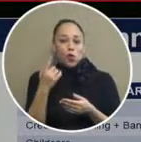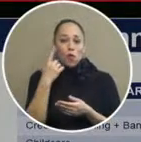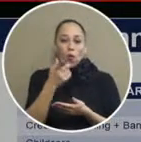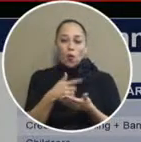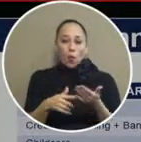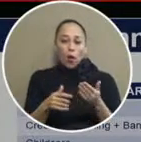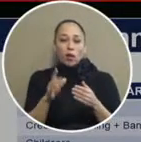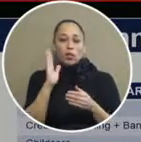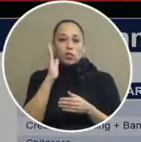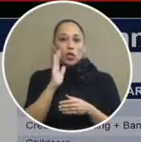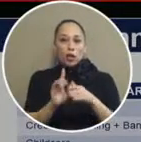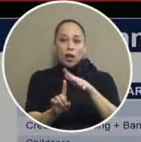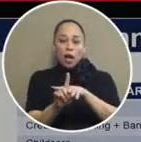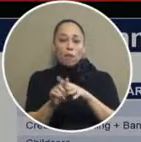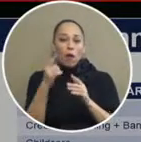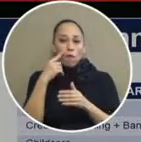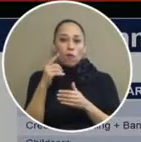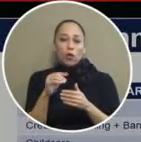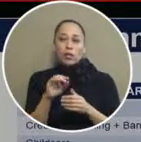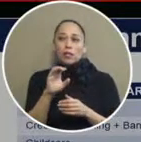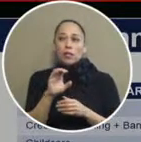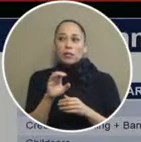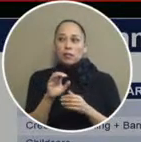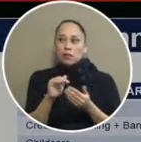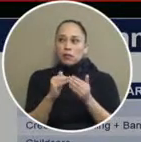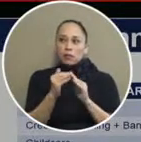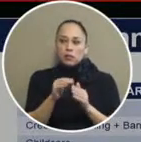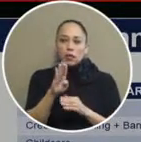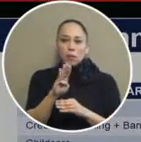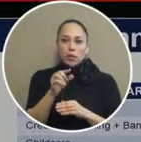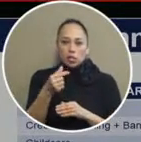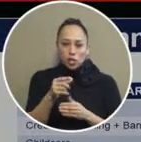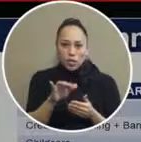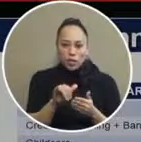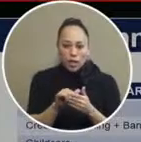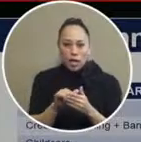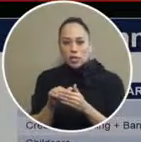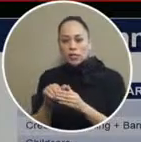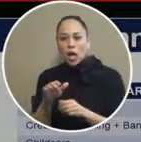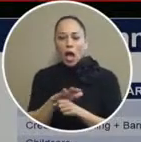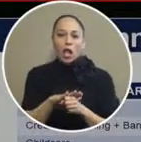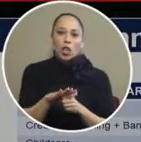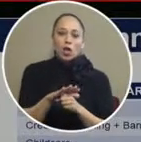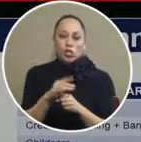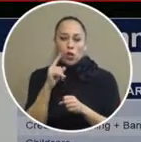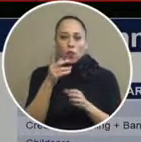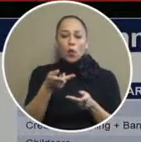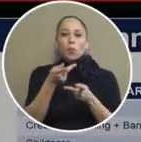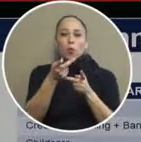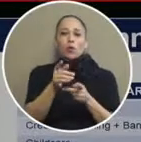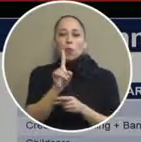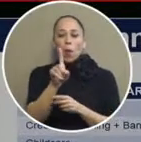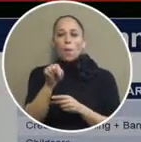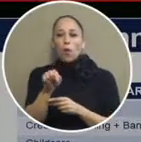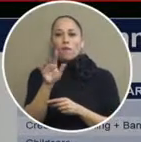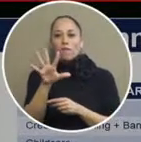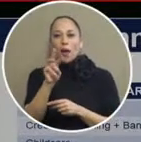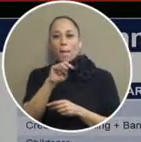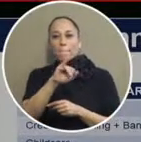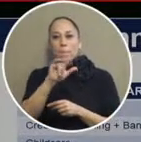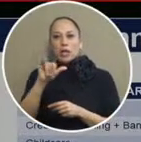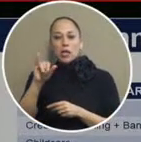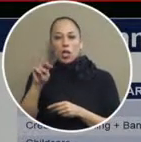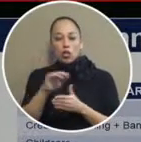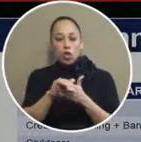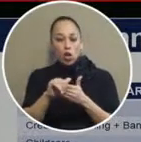they're coming. So for CDBG, the Phase 1 CARES Act allocation, we're proposing $1.5 million for